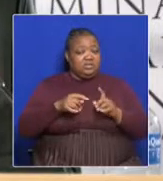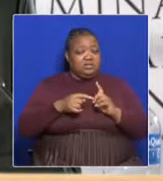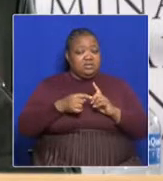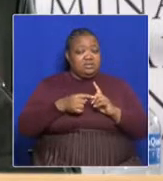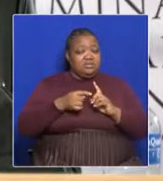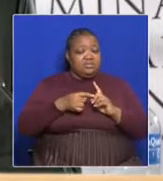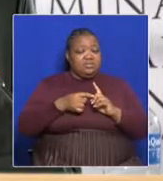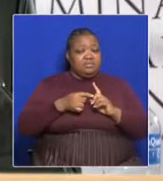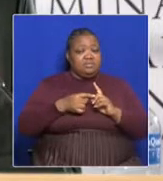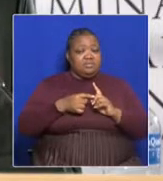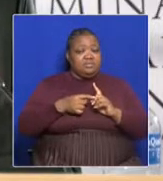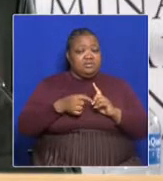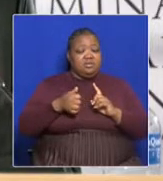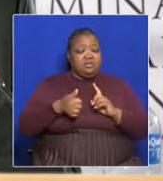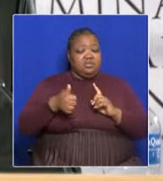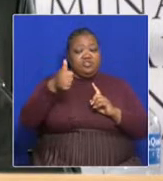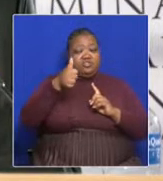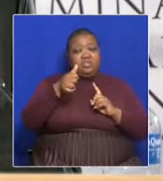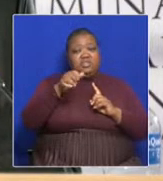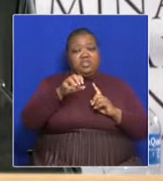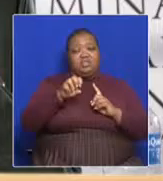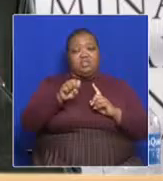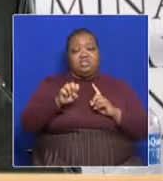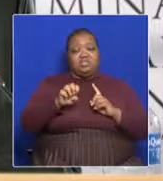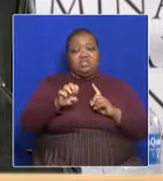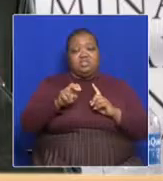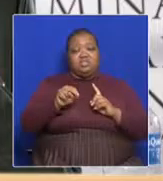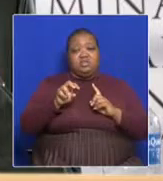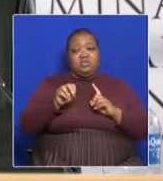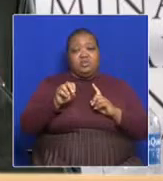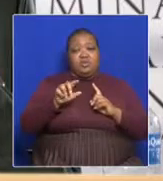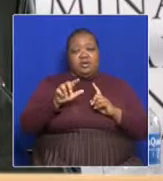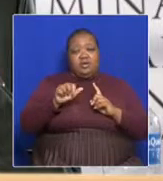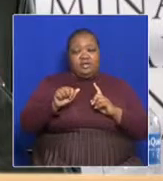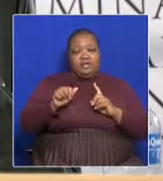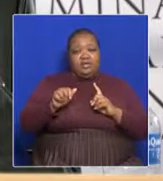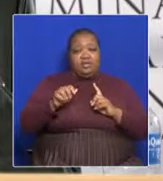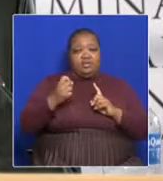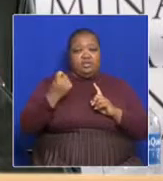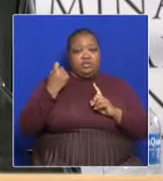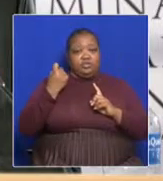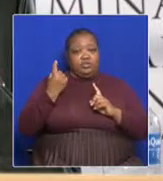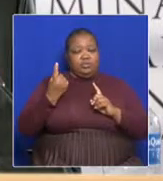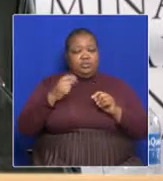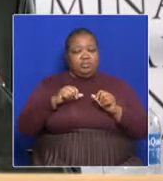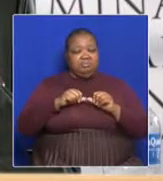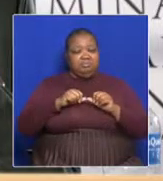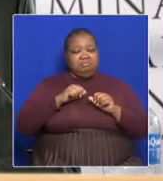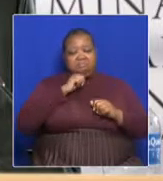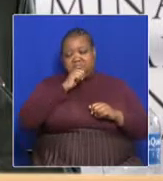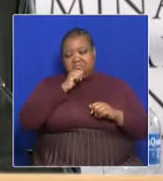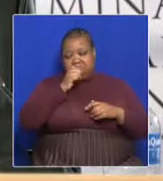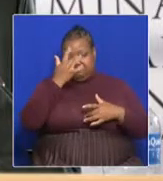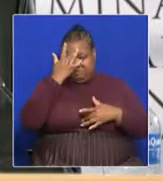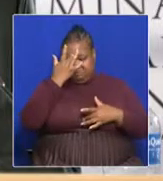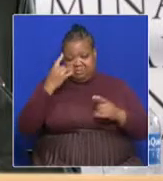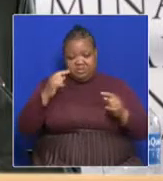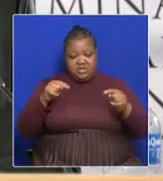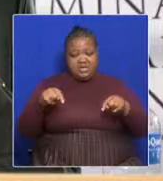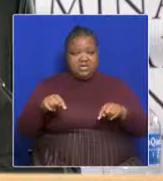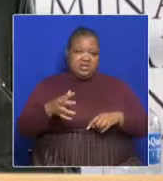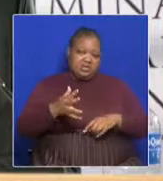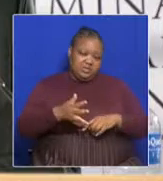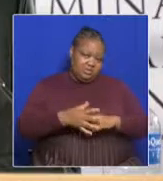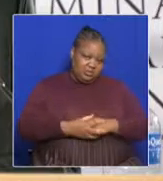General Sinona be heard tomorrow, she'll just push through and come to attend. But